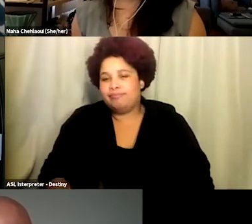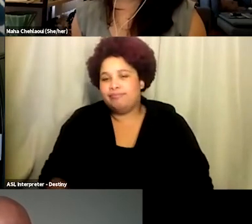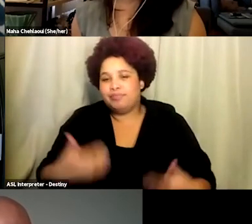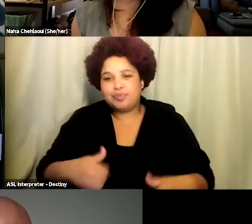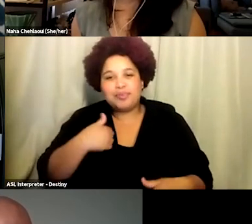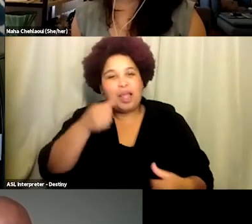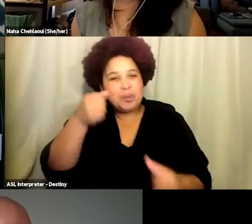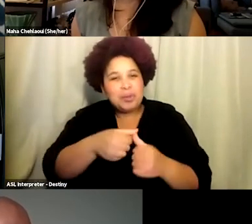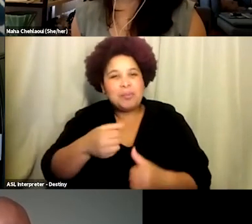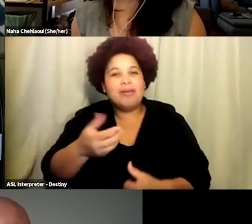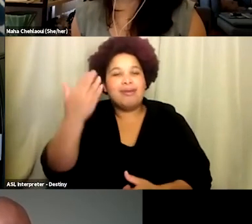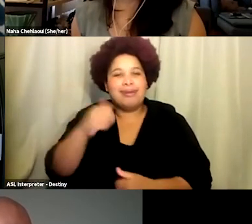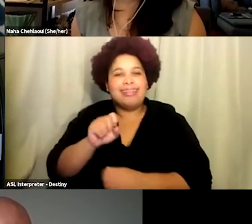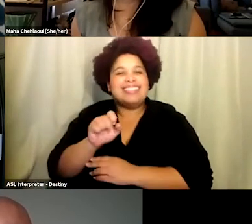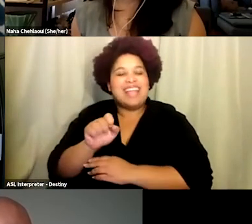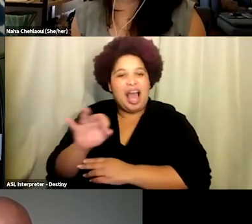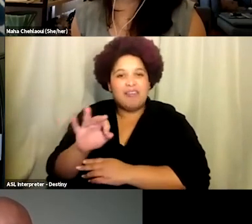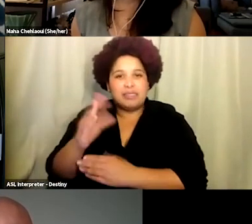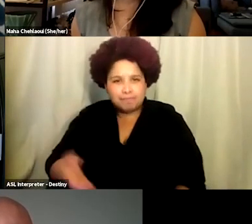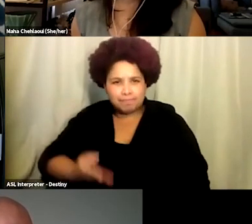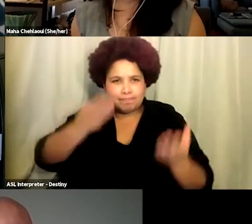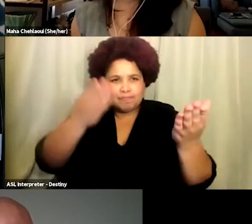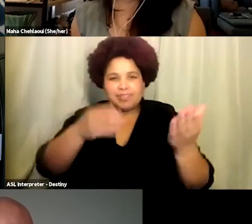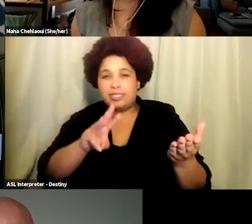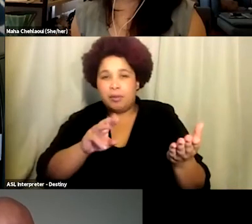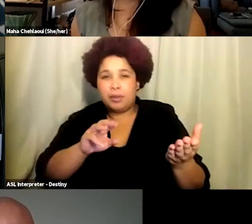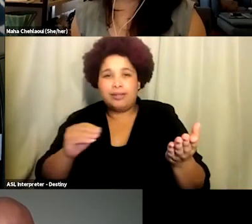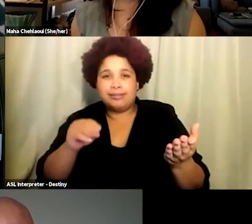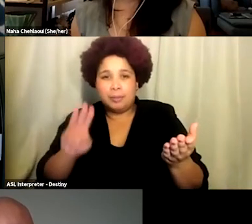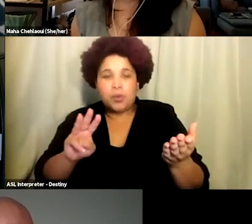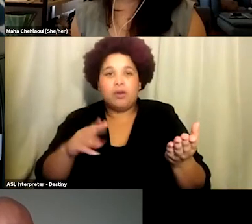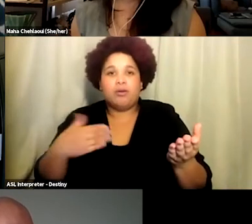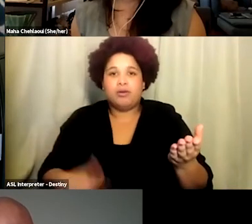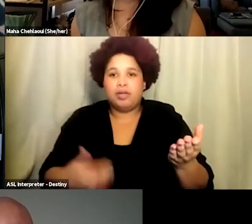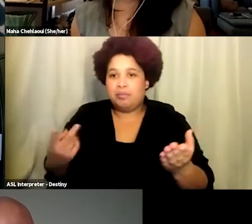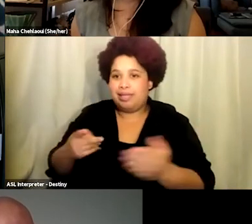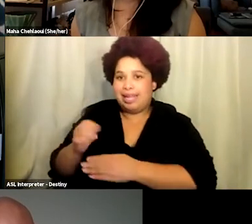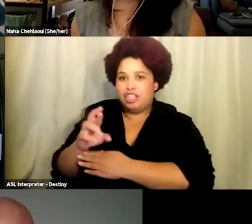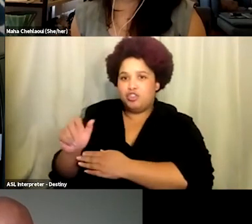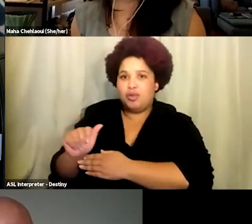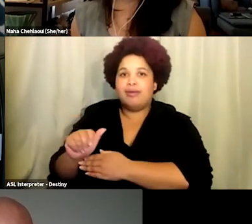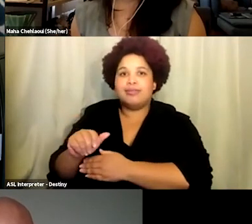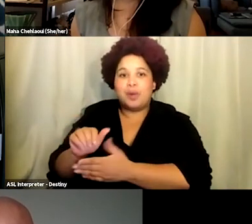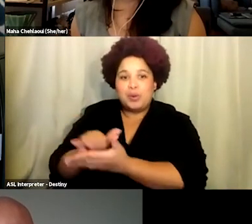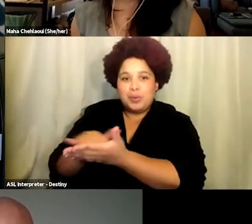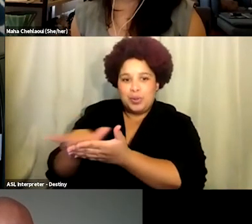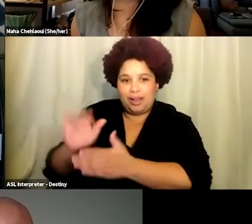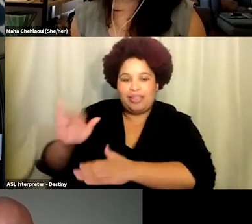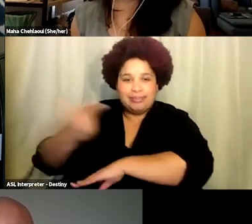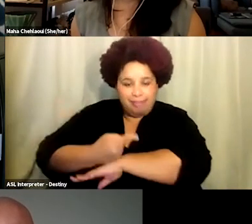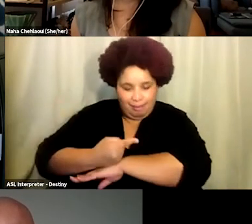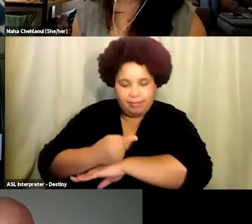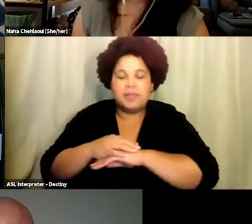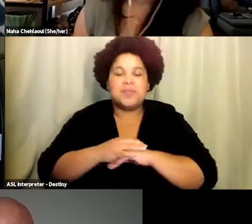I remember the day that Assaf proposed in the WNW, and we, Ezra and I were in New York that day.